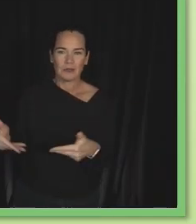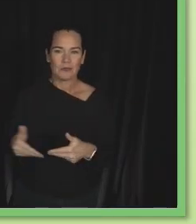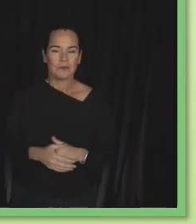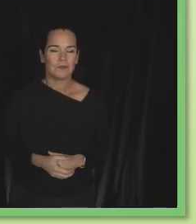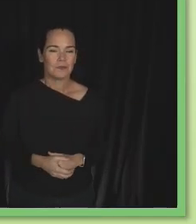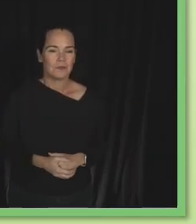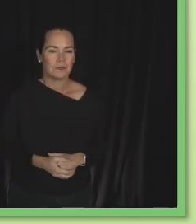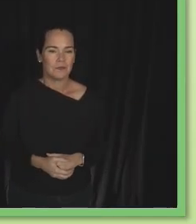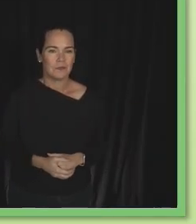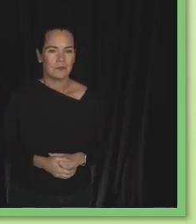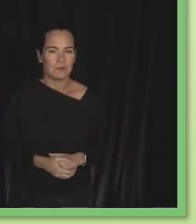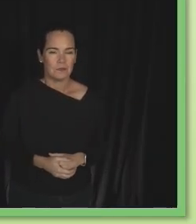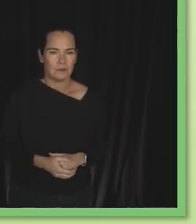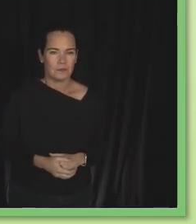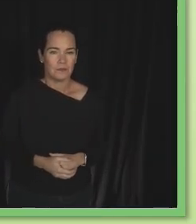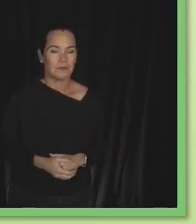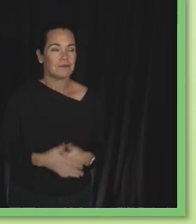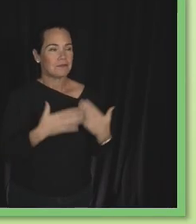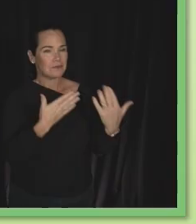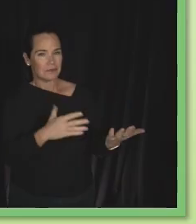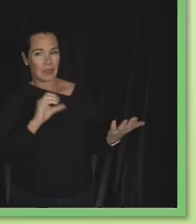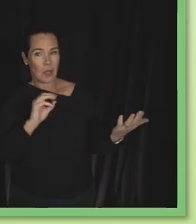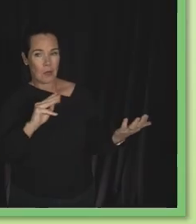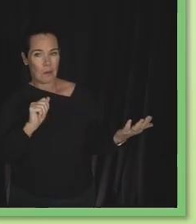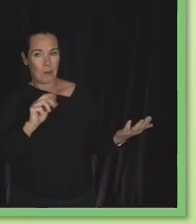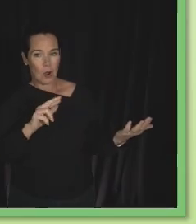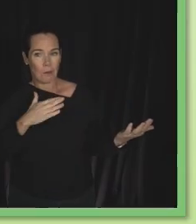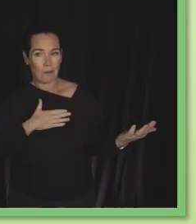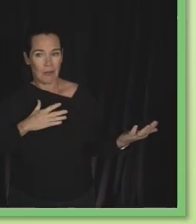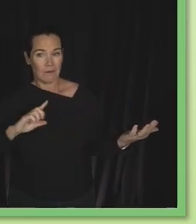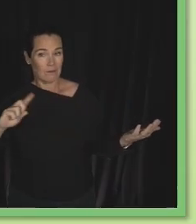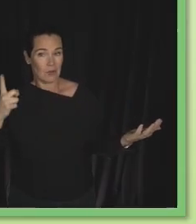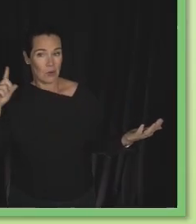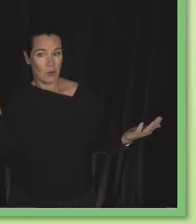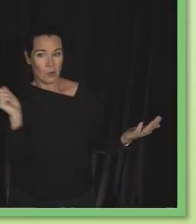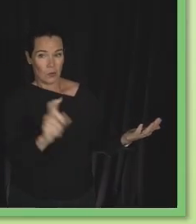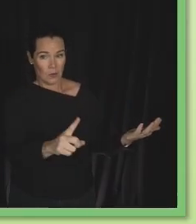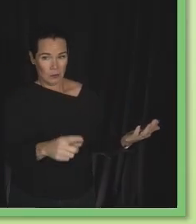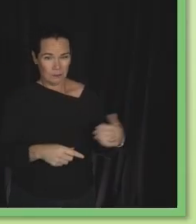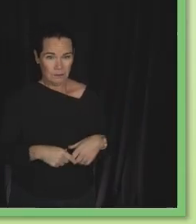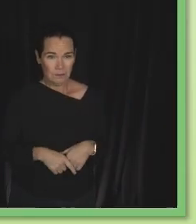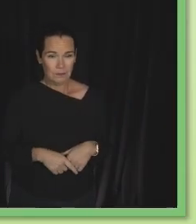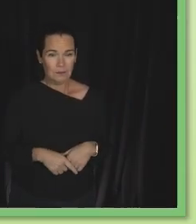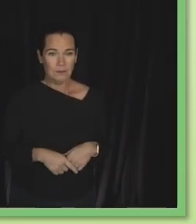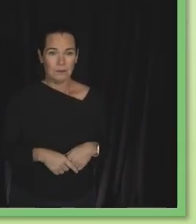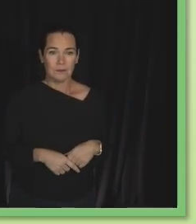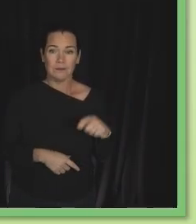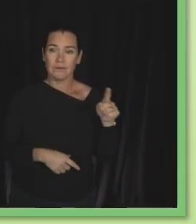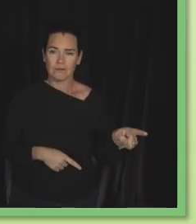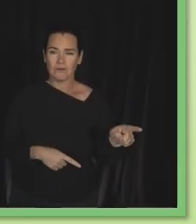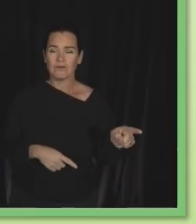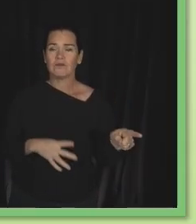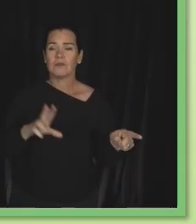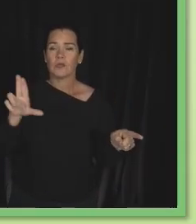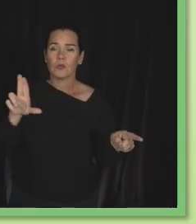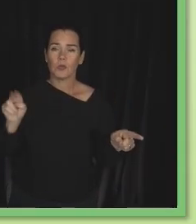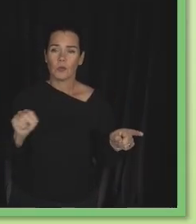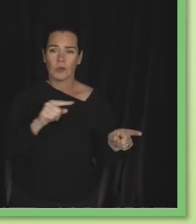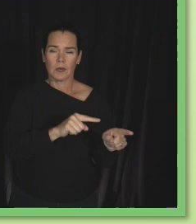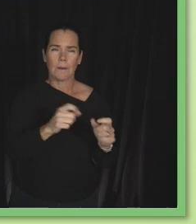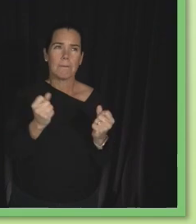everybody. So Omar, so my first question, maybe we'll start with you. So at the United Nations, many of